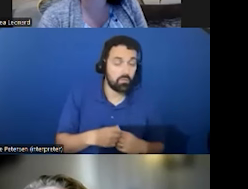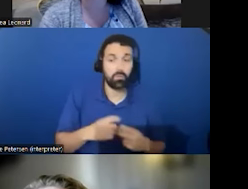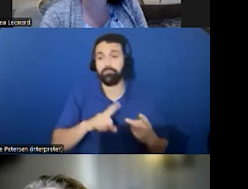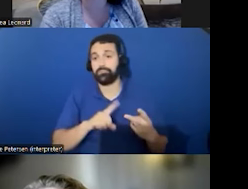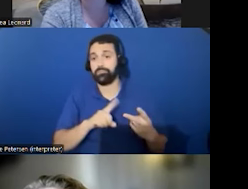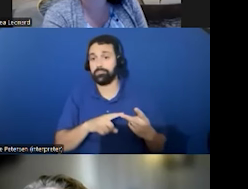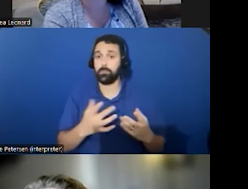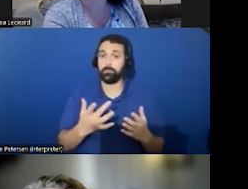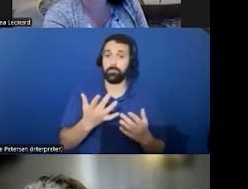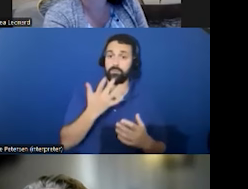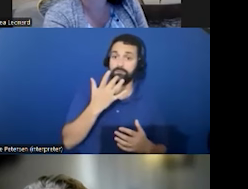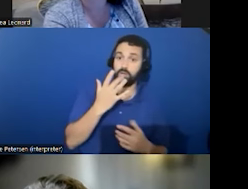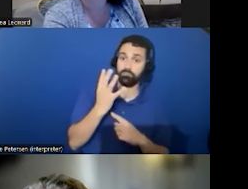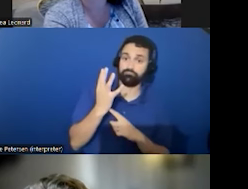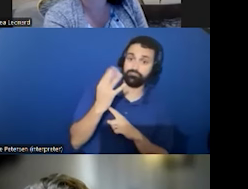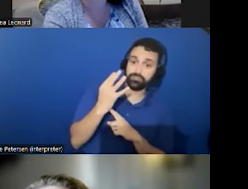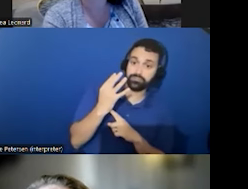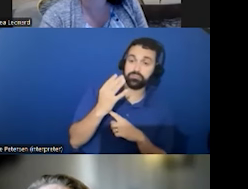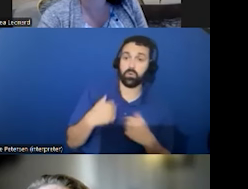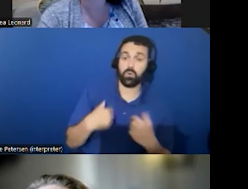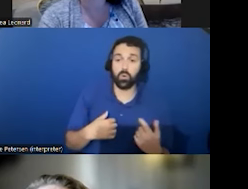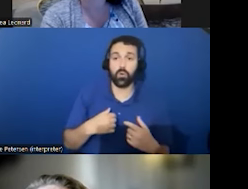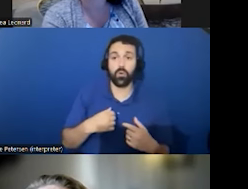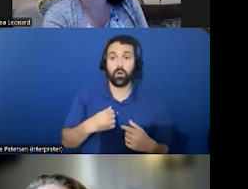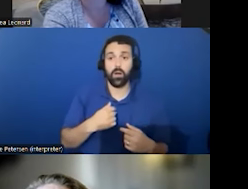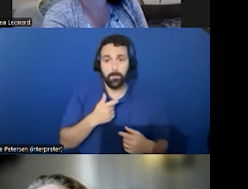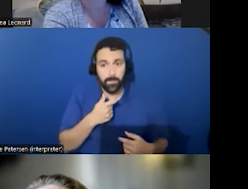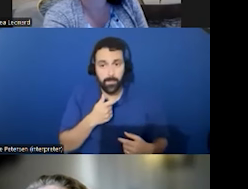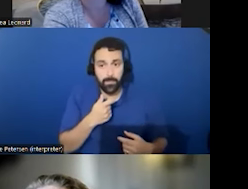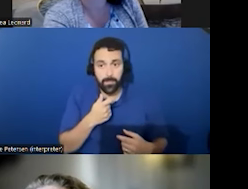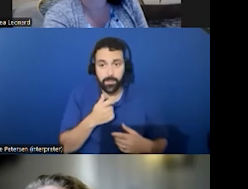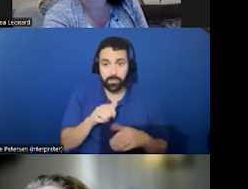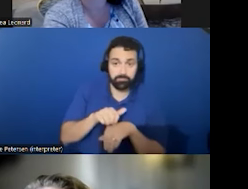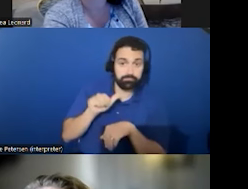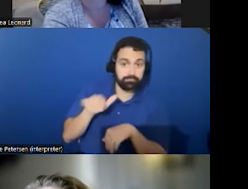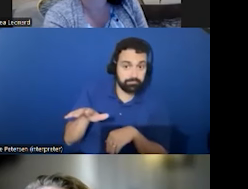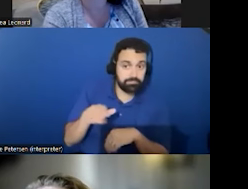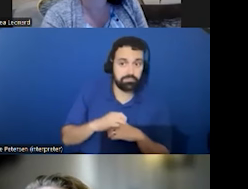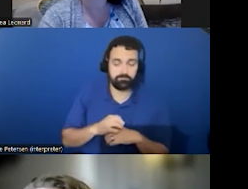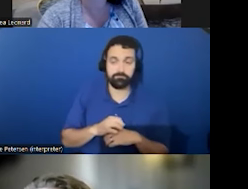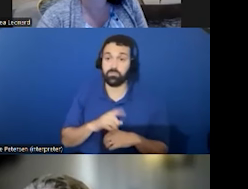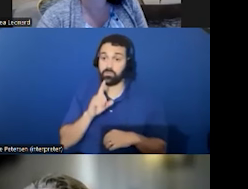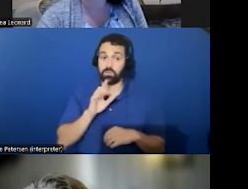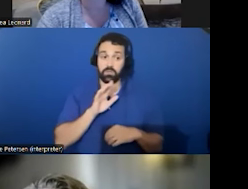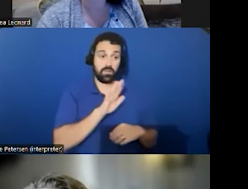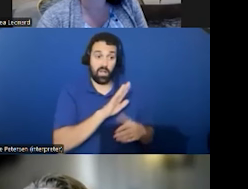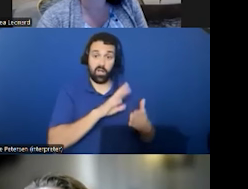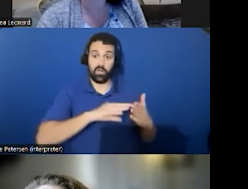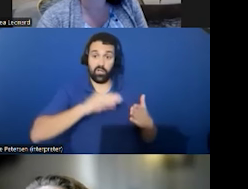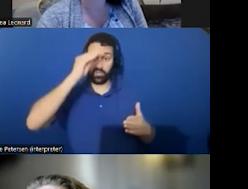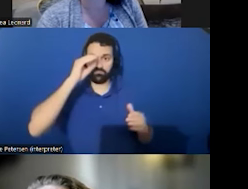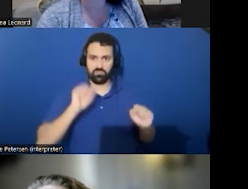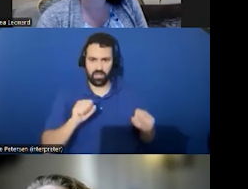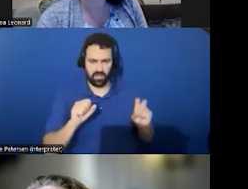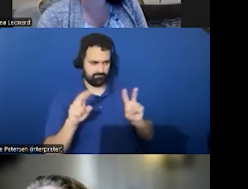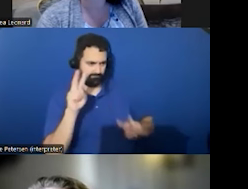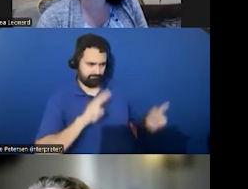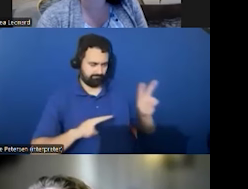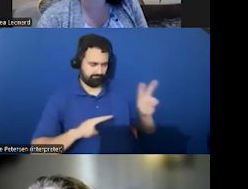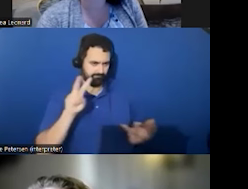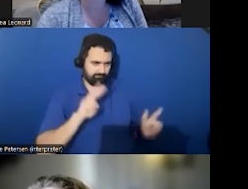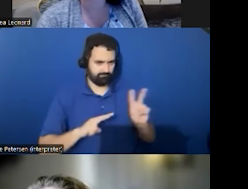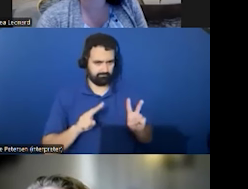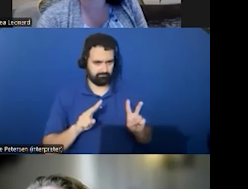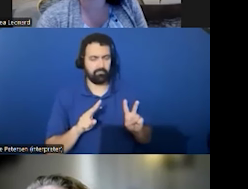video, possibly an audio clip? So you can assess learning on a rubric even, the